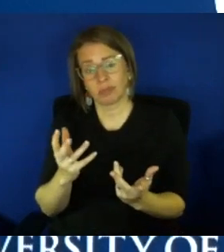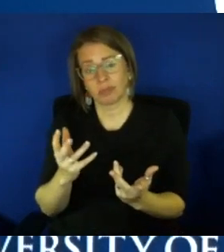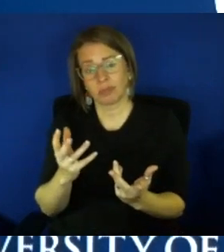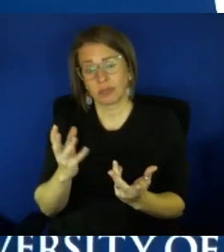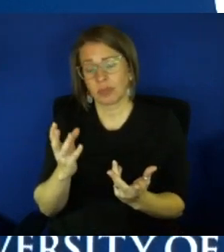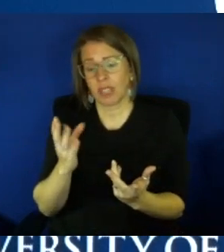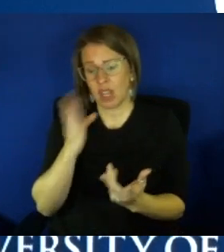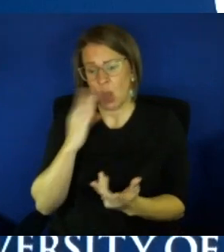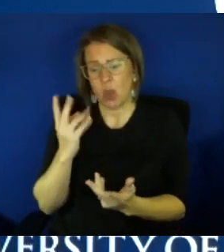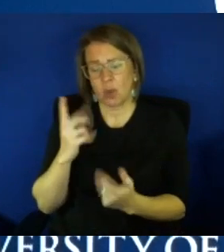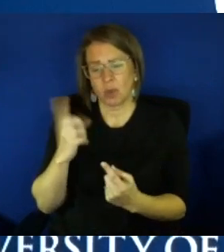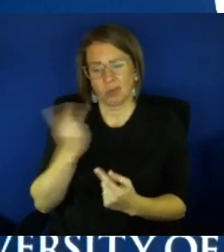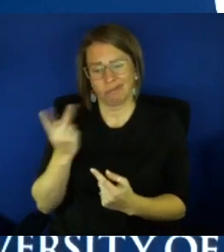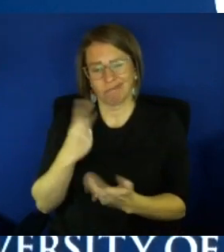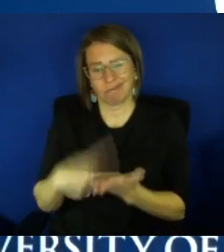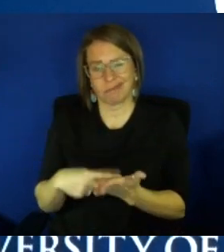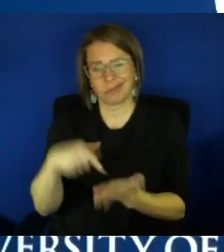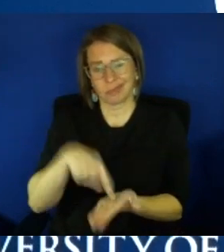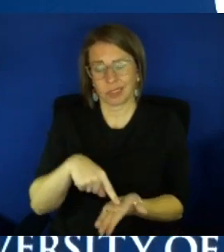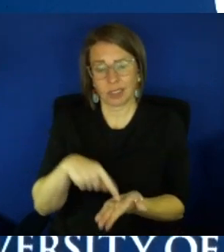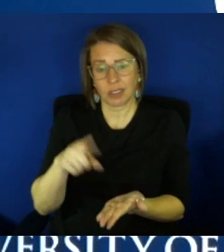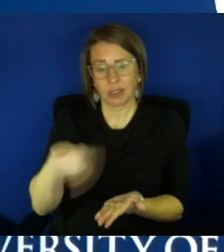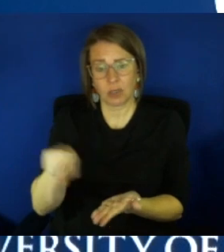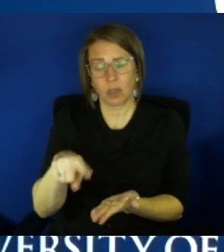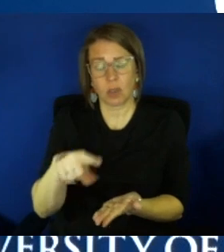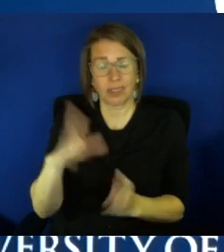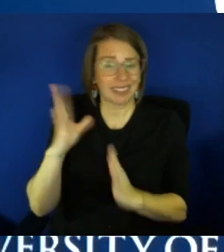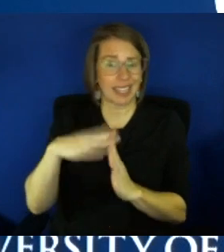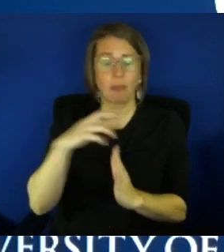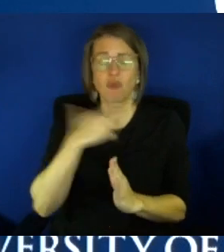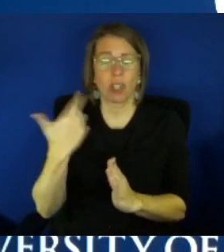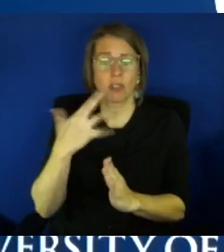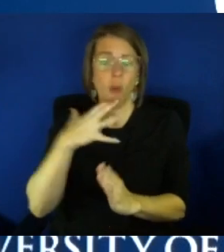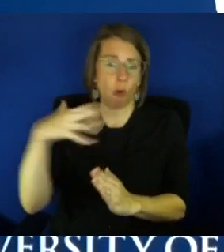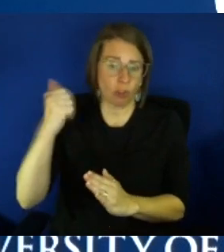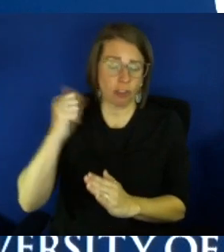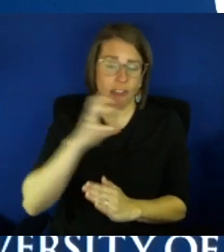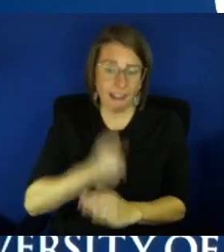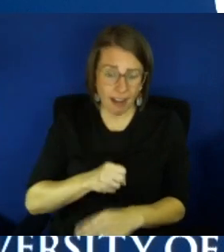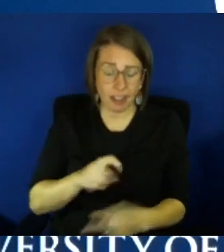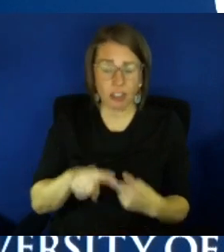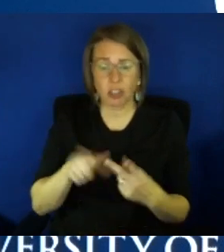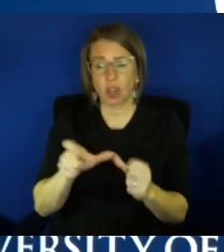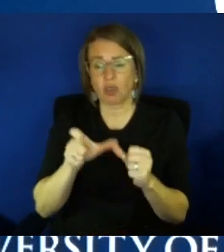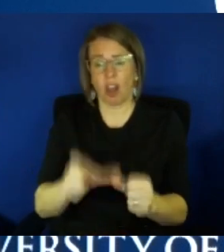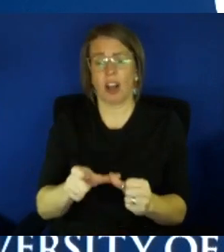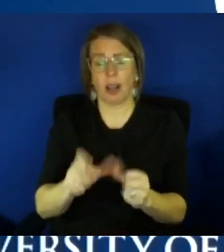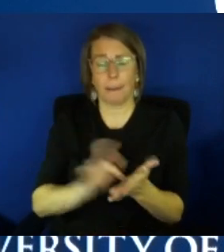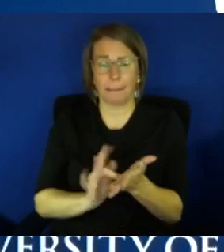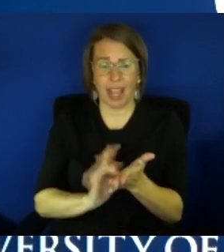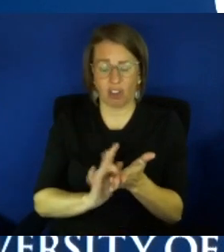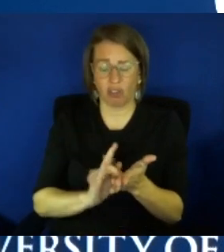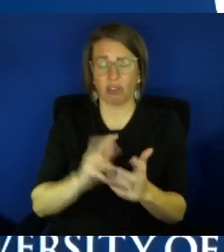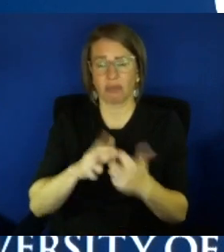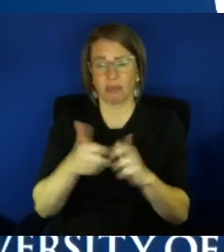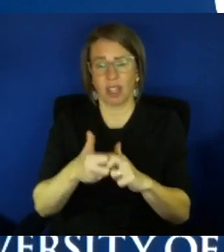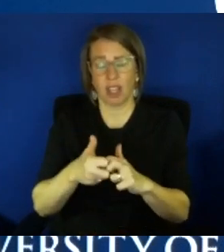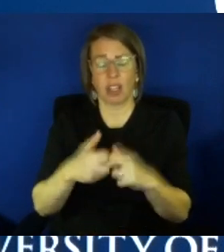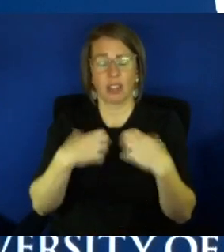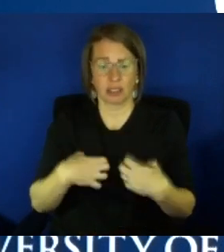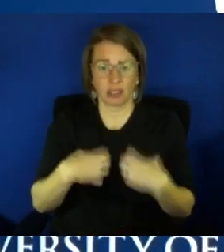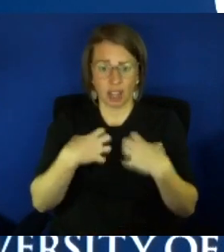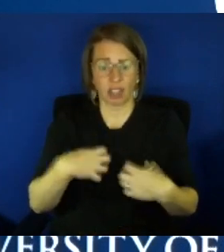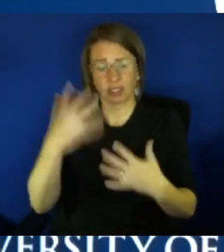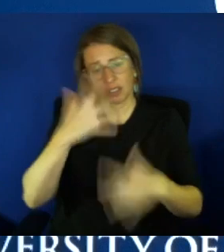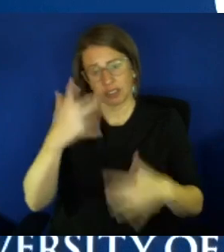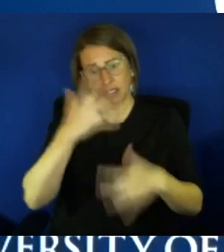about this, those that are at greatest risk, so older age, chronic medical conditions like chronic lung disease, heart disease,